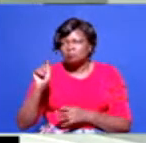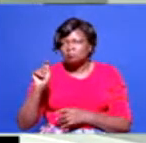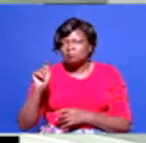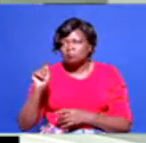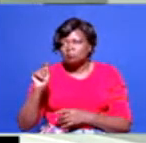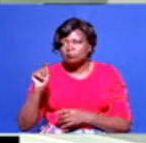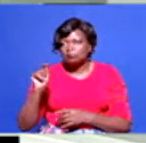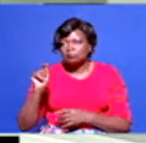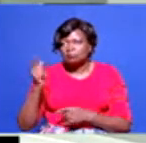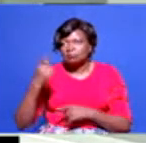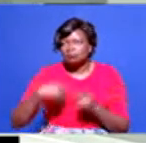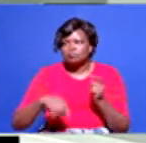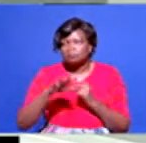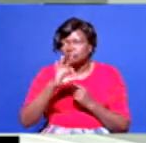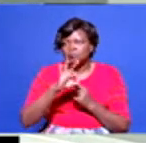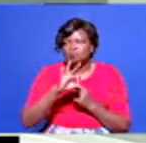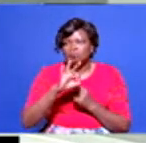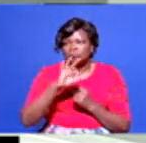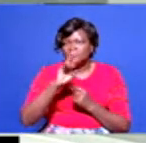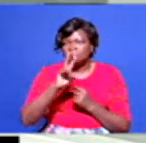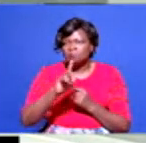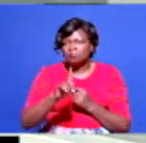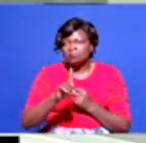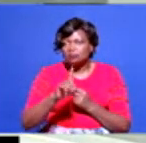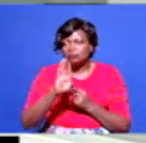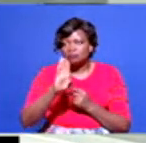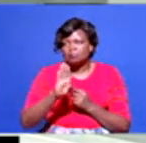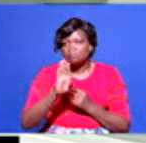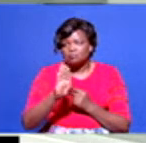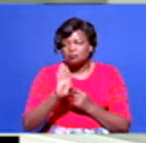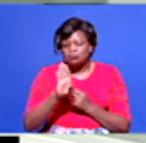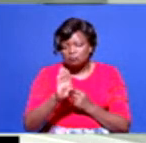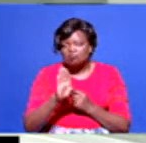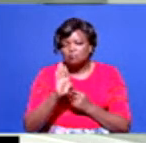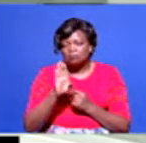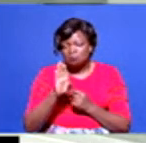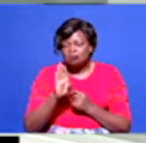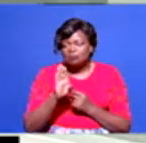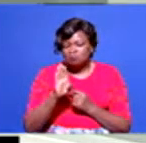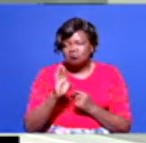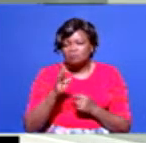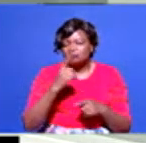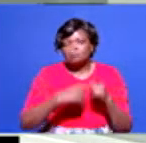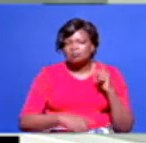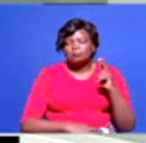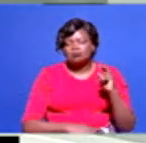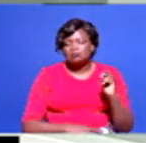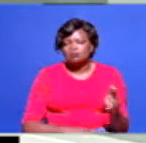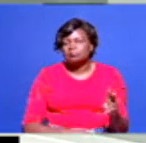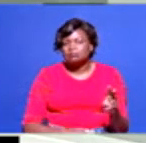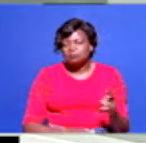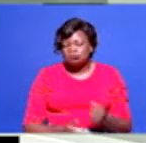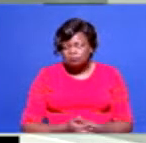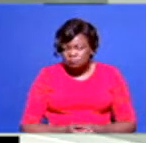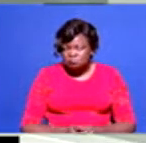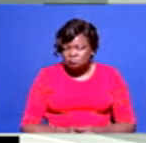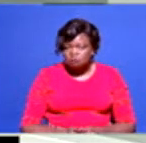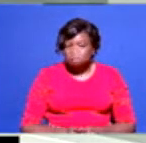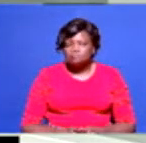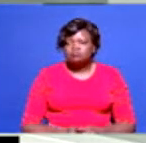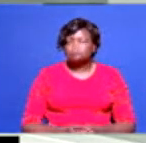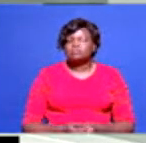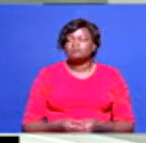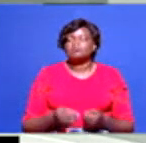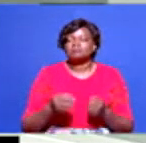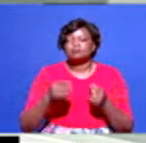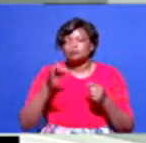from 321 billion shillings in 2002. Regina Manyara traces Kibaki's economic